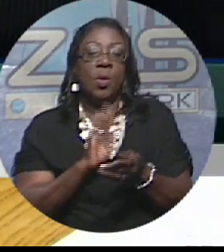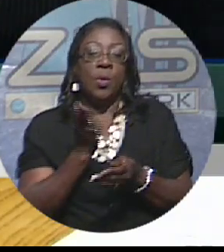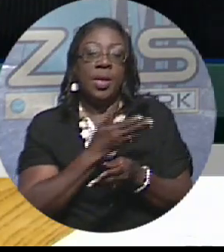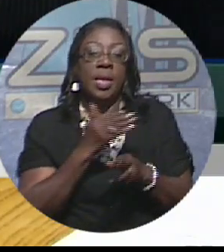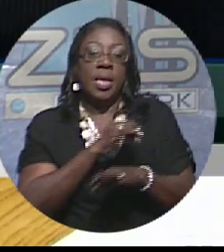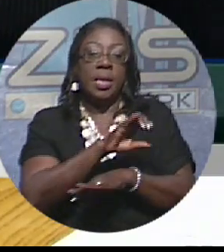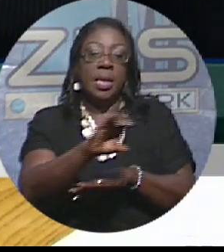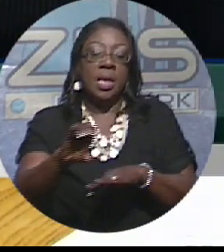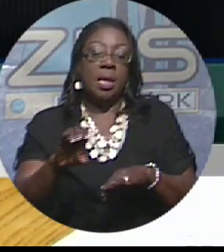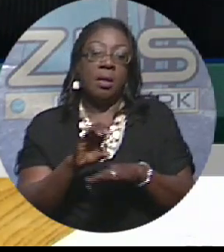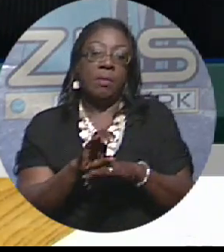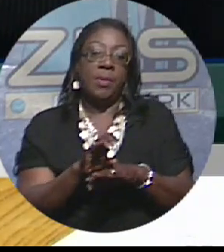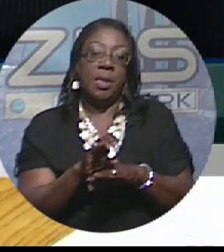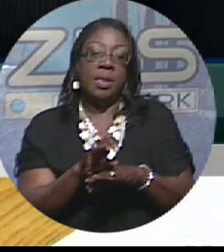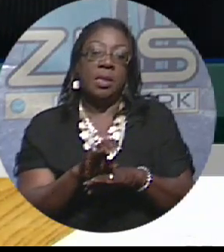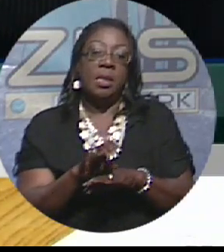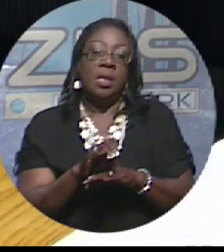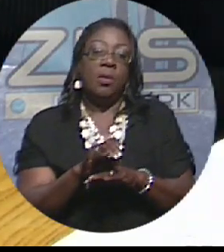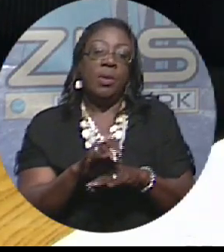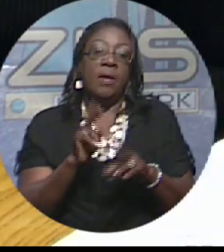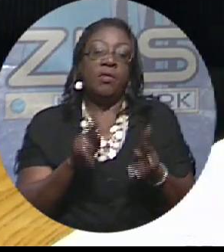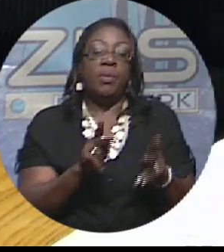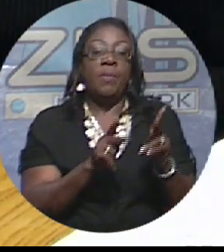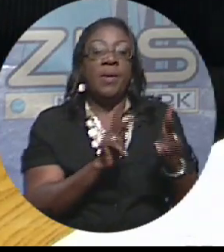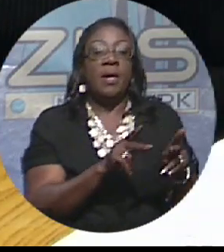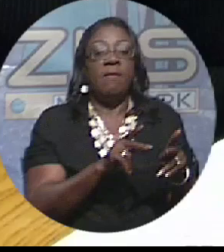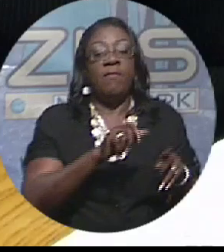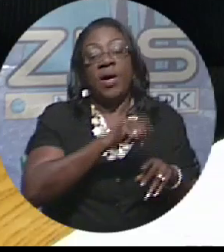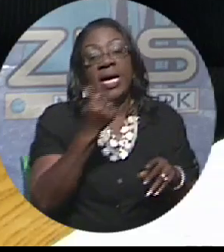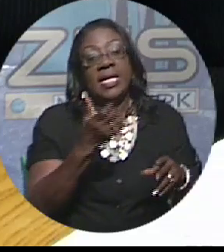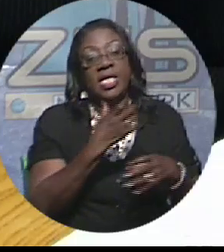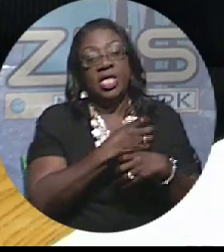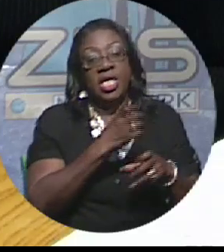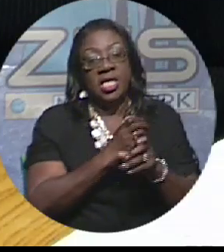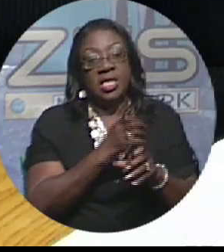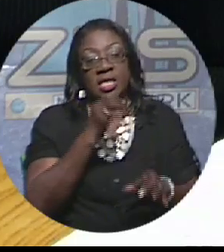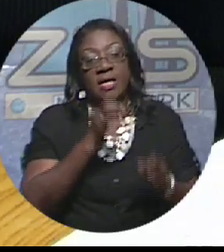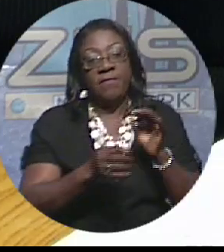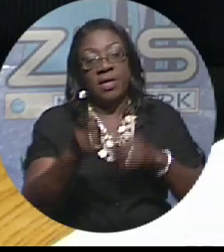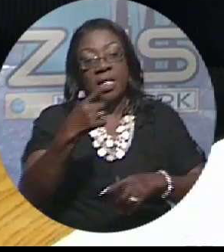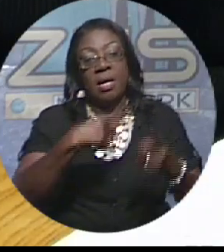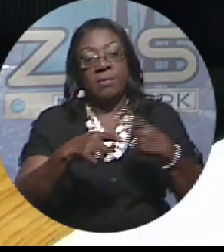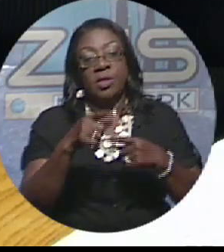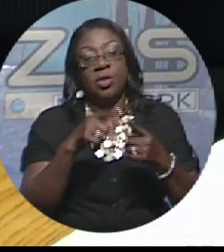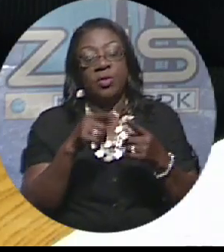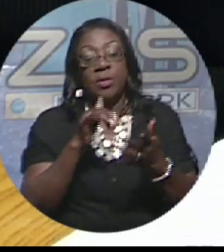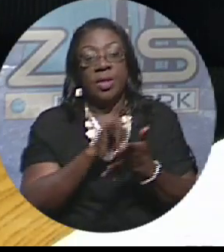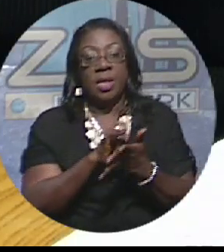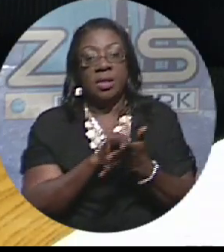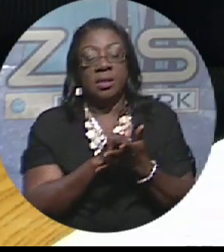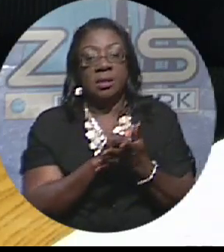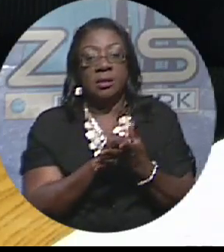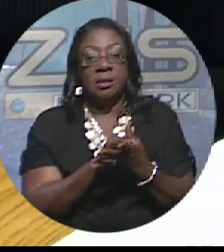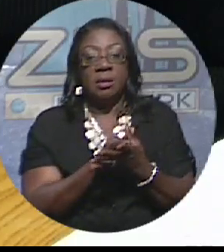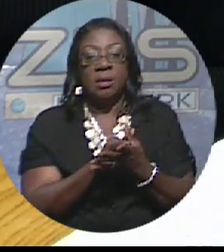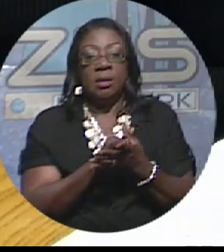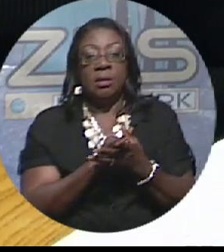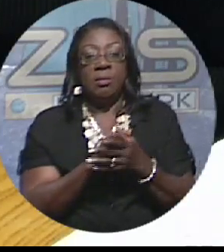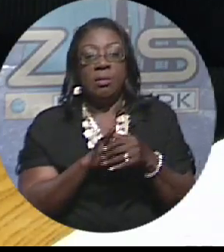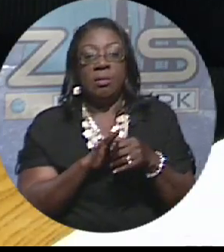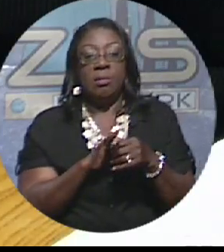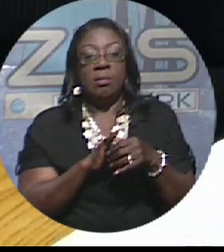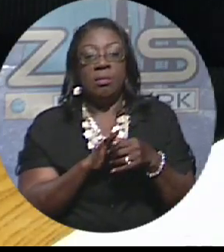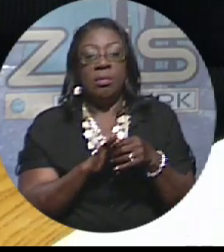approach the UK, if it comes to that, on any negotiating position, so that you can have a